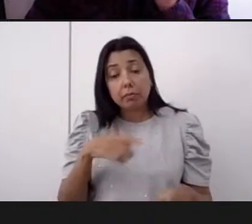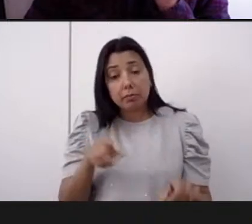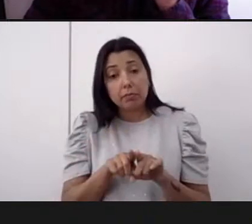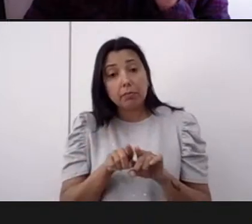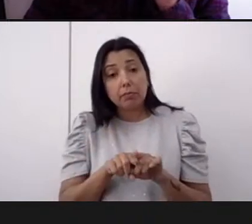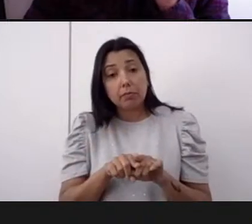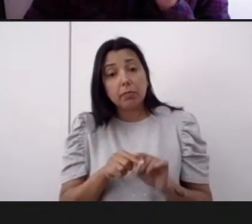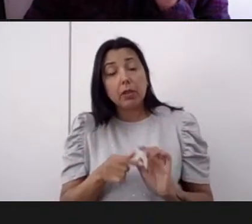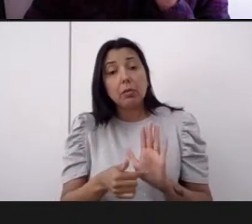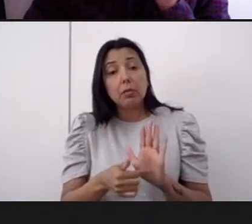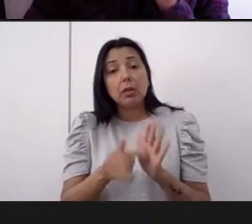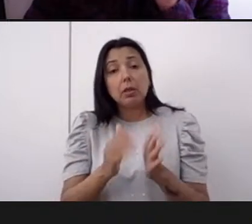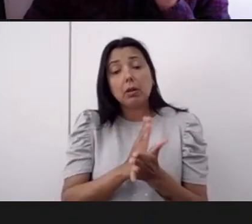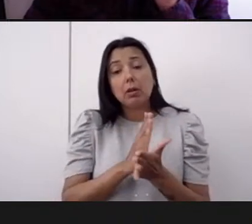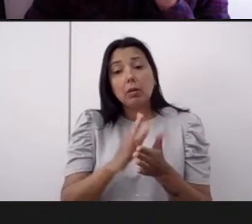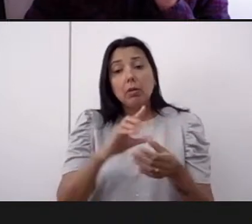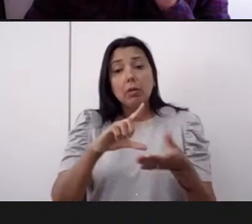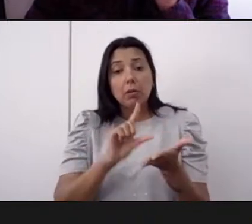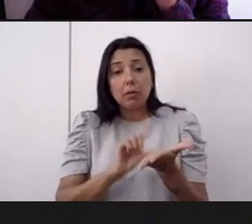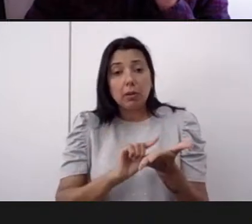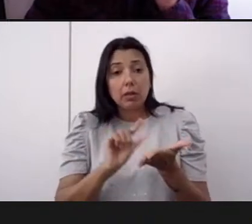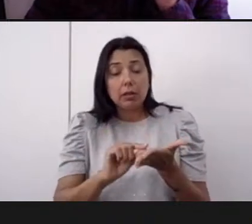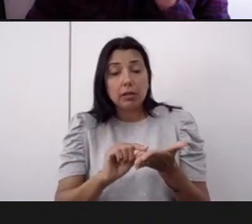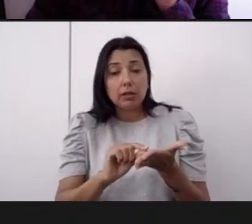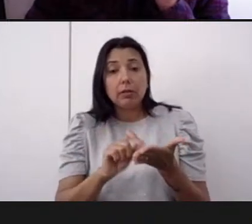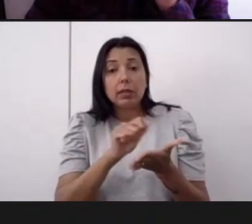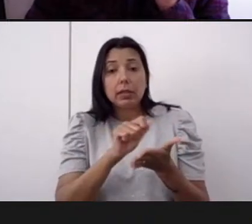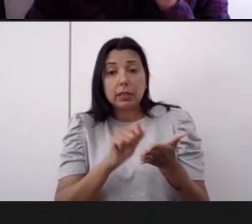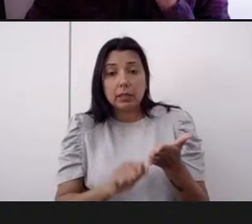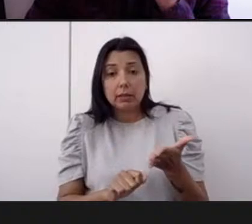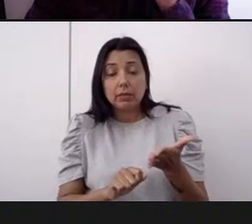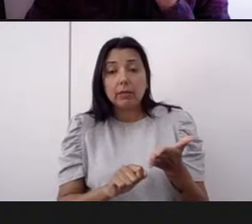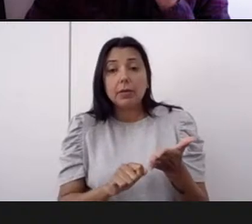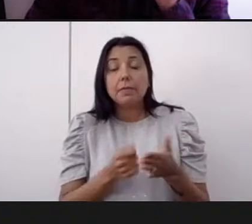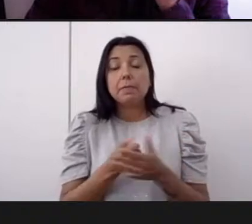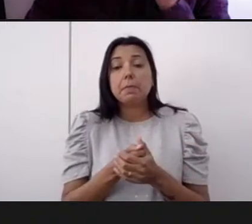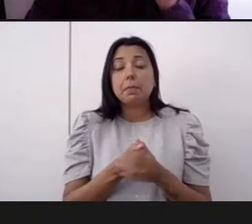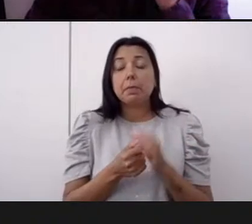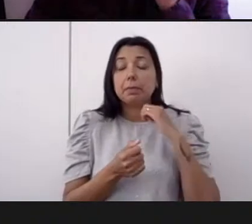with my colleagues Nicolas Bricas and Arlène Alpha on